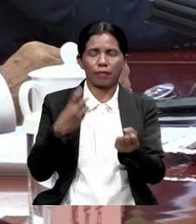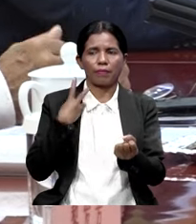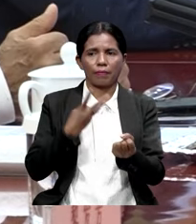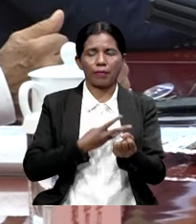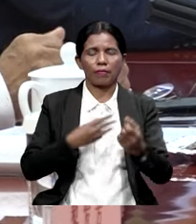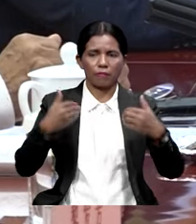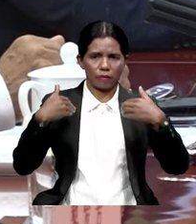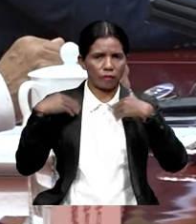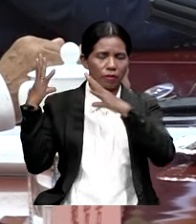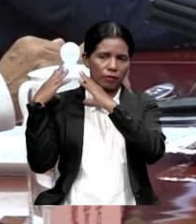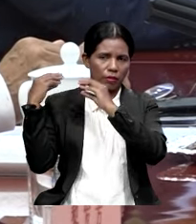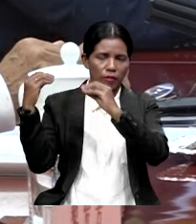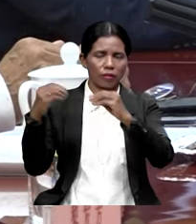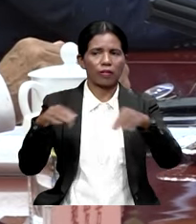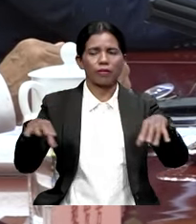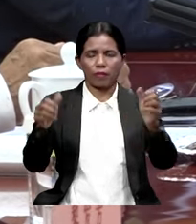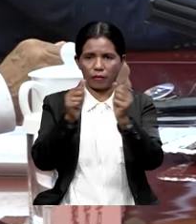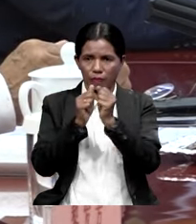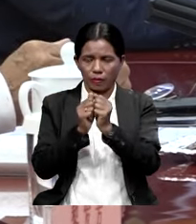strengthen the cooperation that